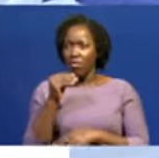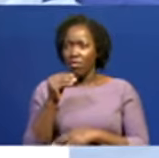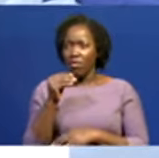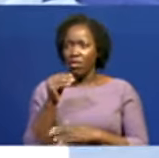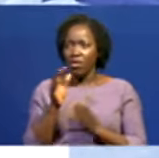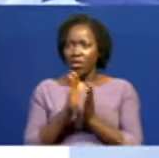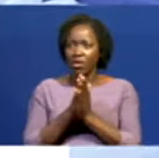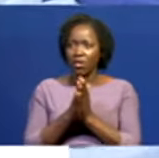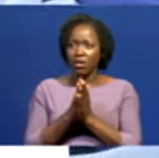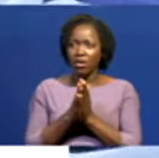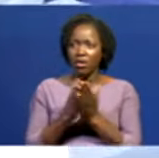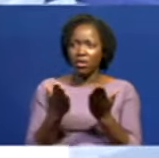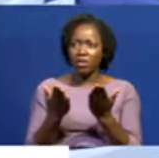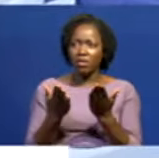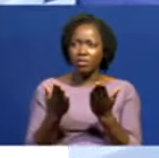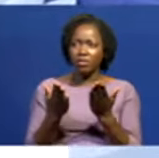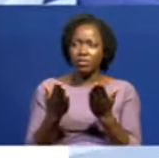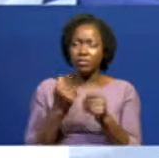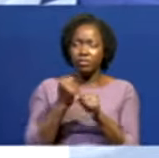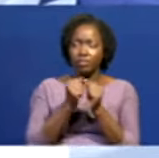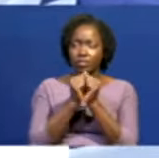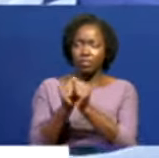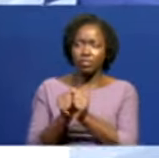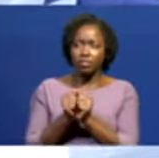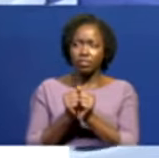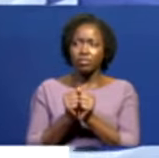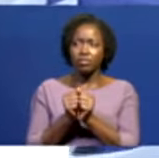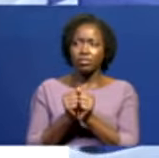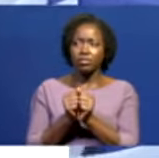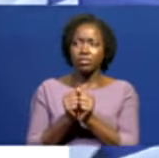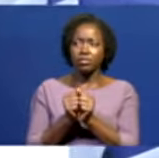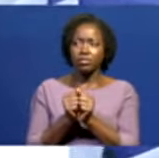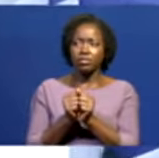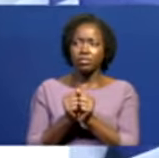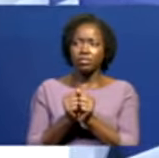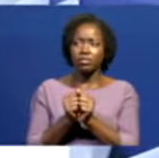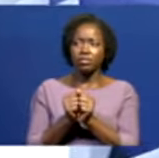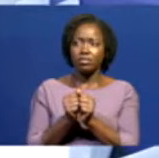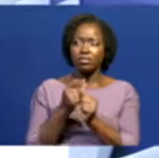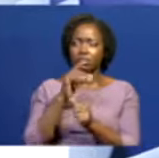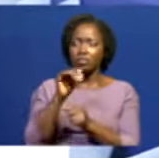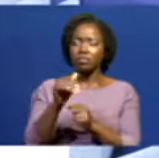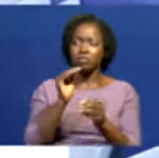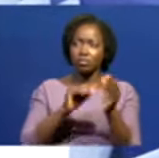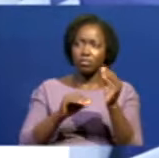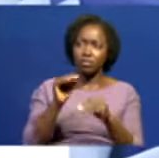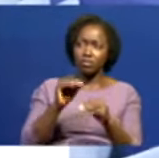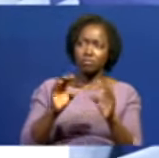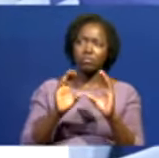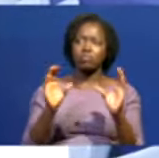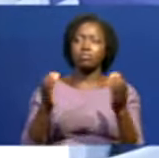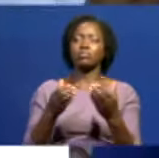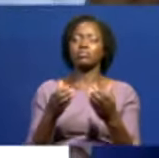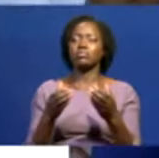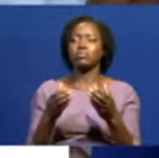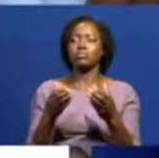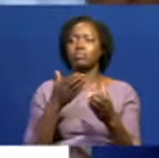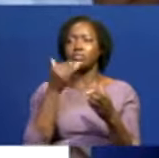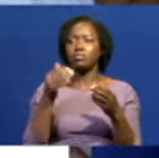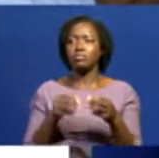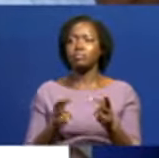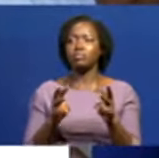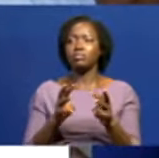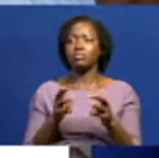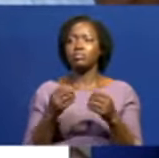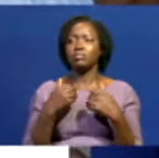the community and the management should work together to make the company even better so that it can contribute to the community in a better fashion. We have